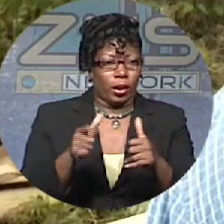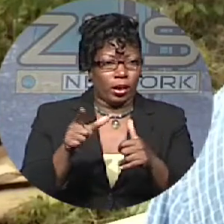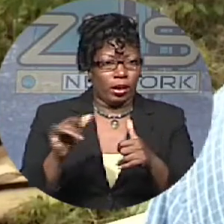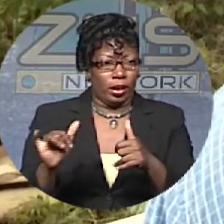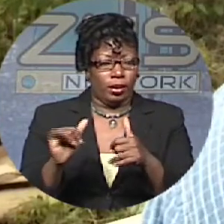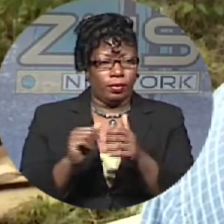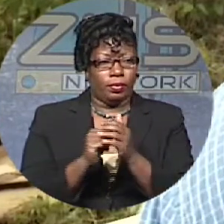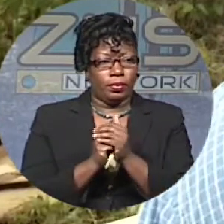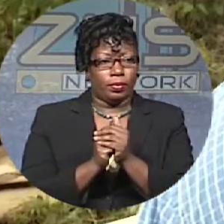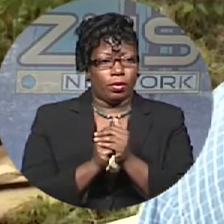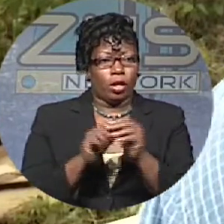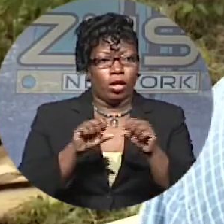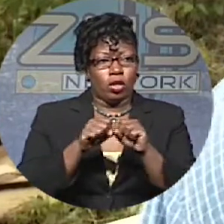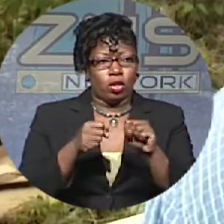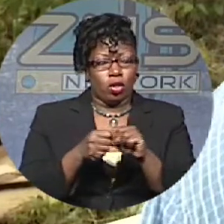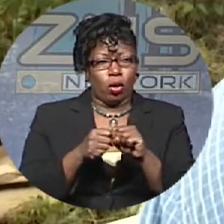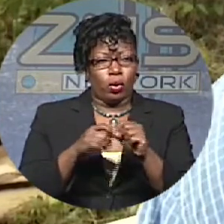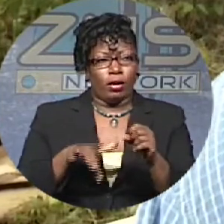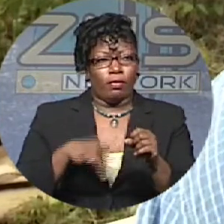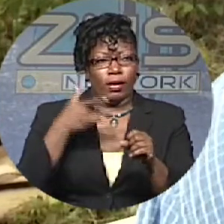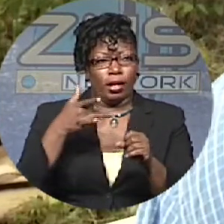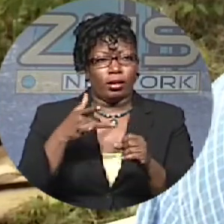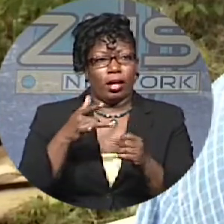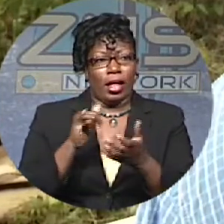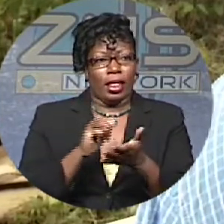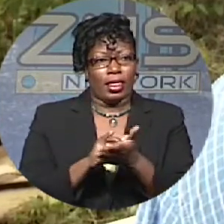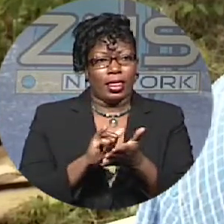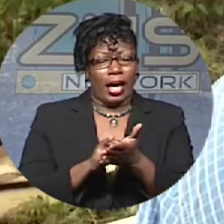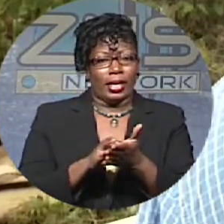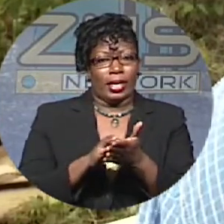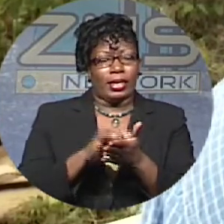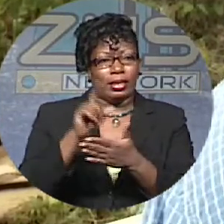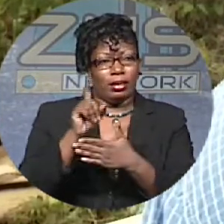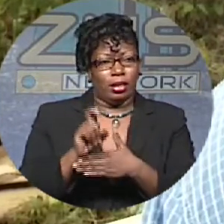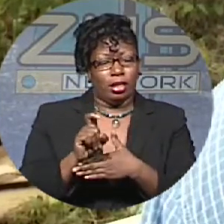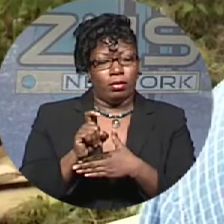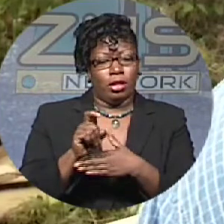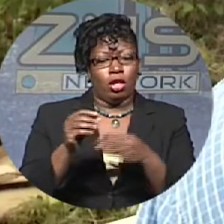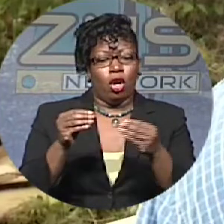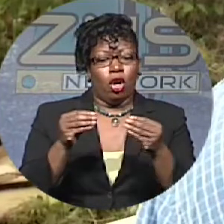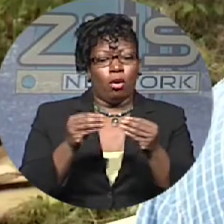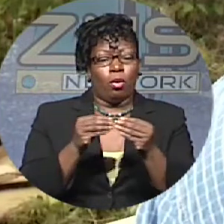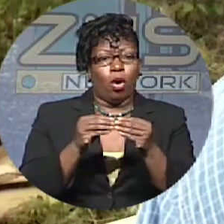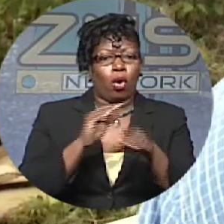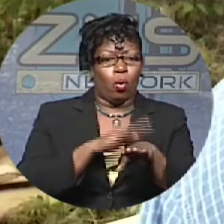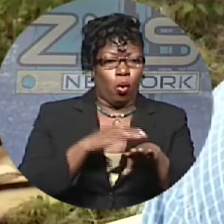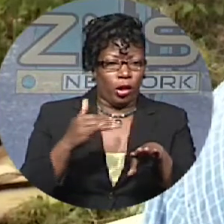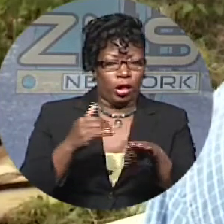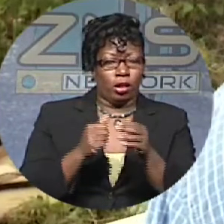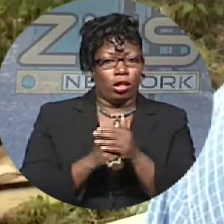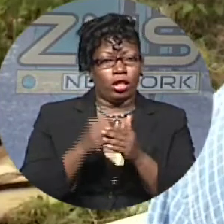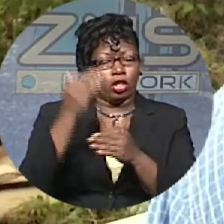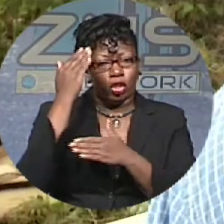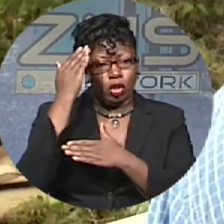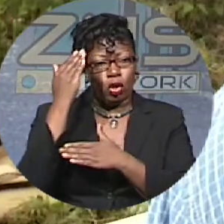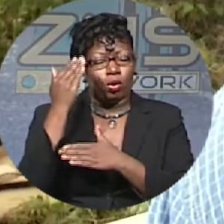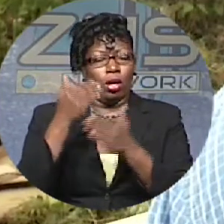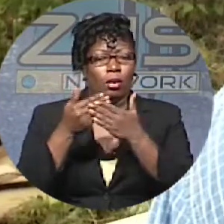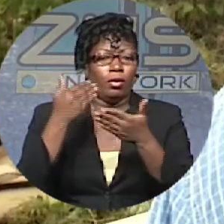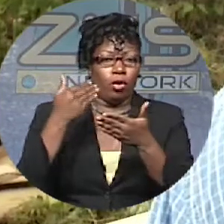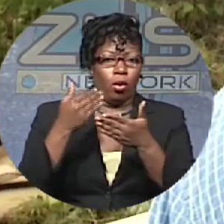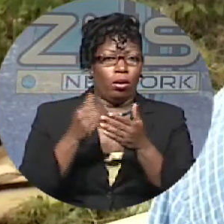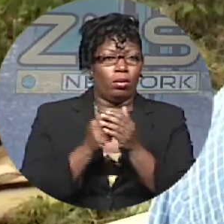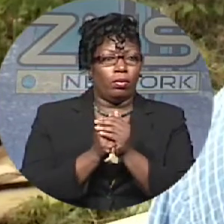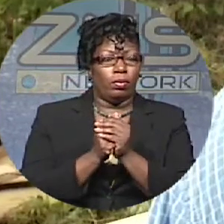July, and so there was they felt as if it should have been a little bit more warning, but for the most part,